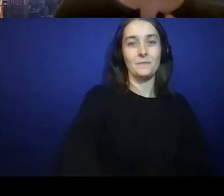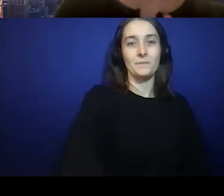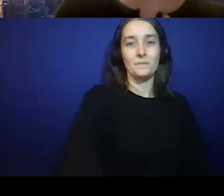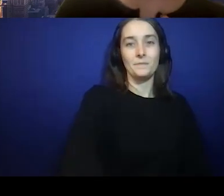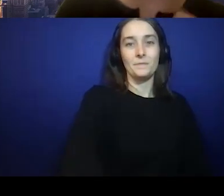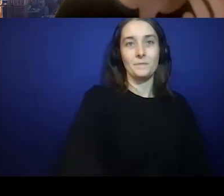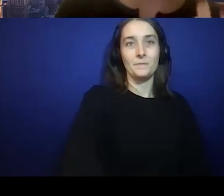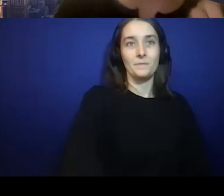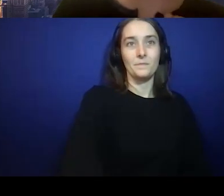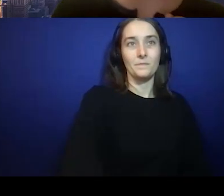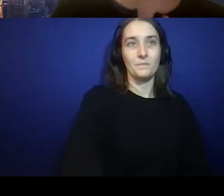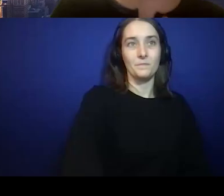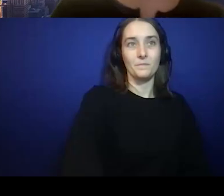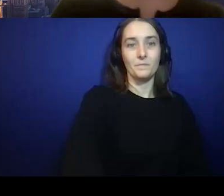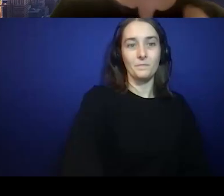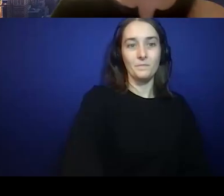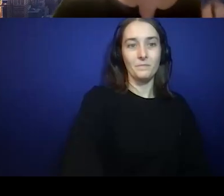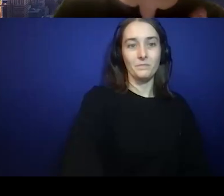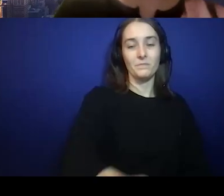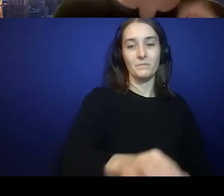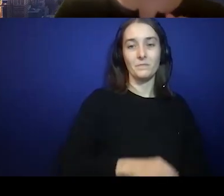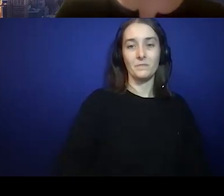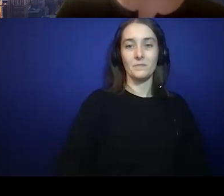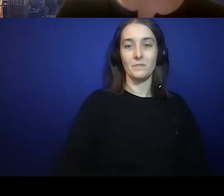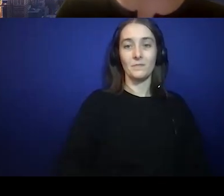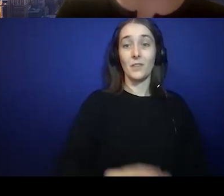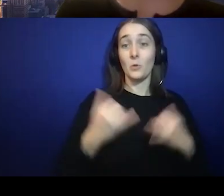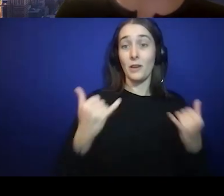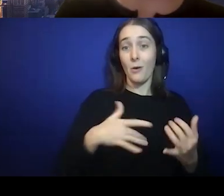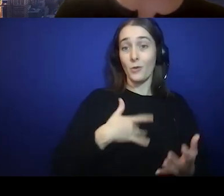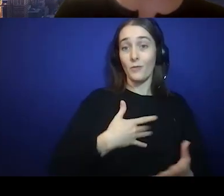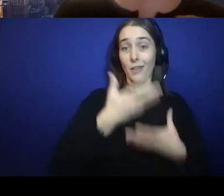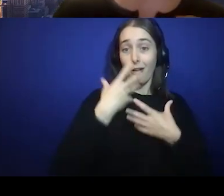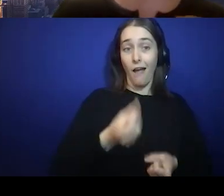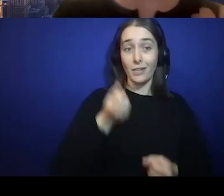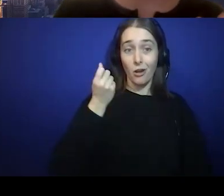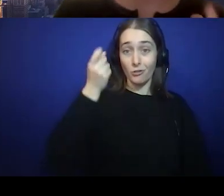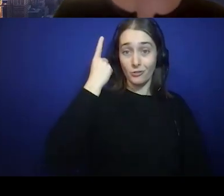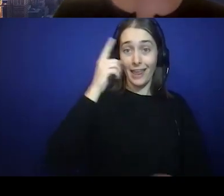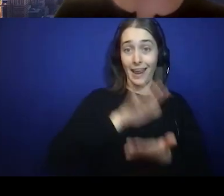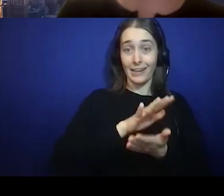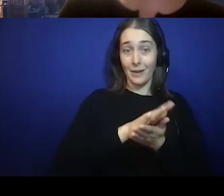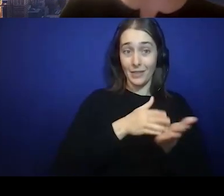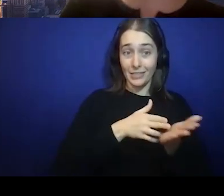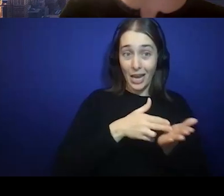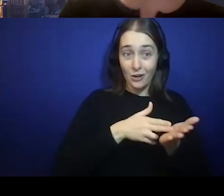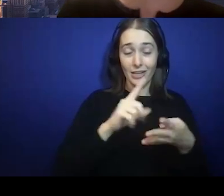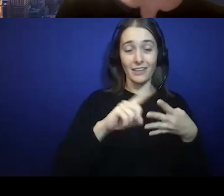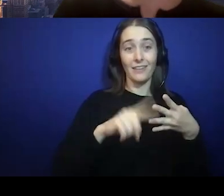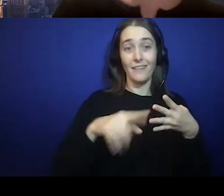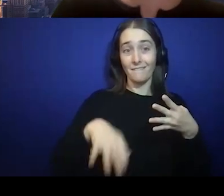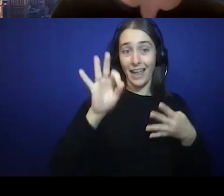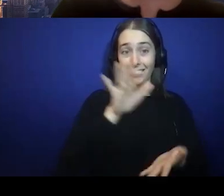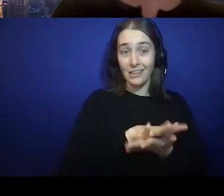say, if you're confident now of understanding the rules of academic integrity, finding scholarly